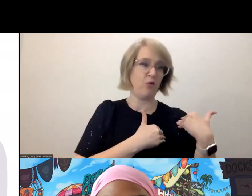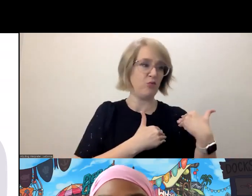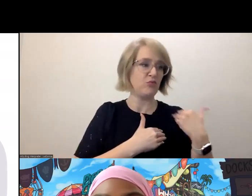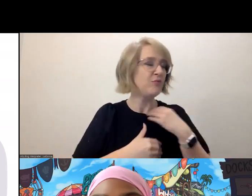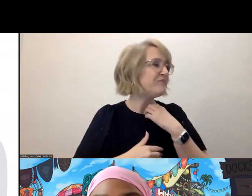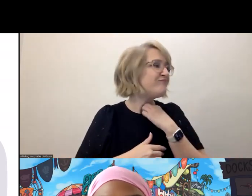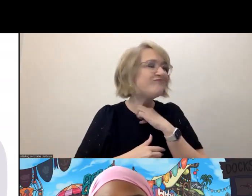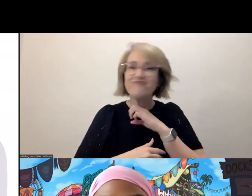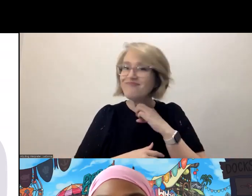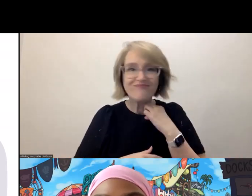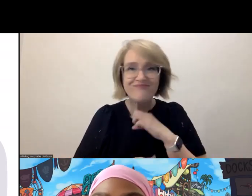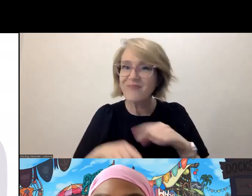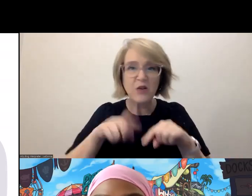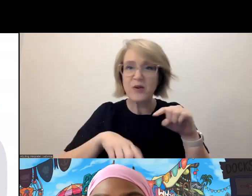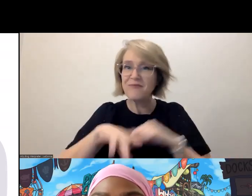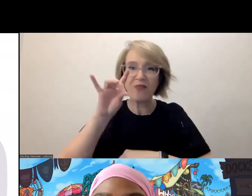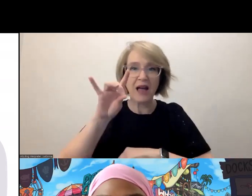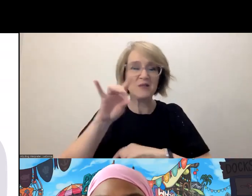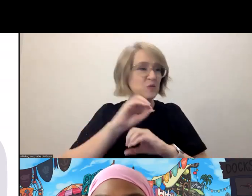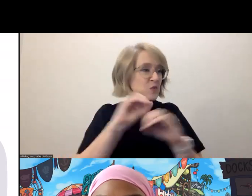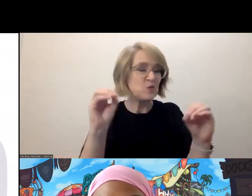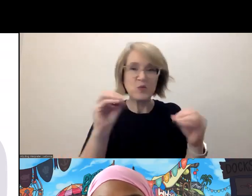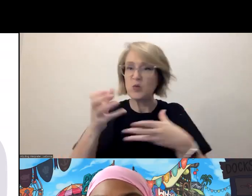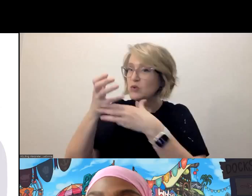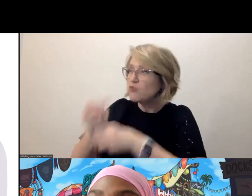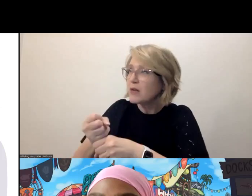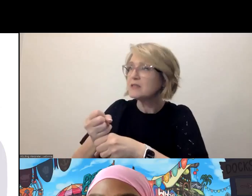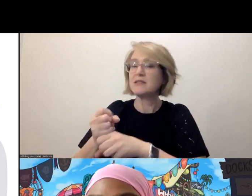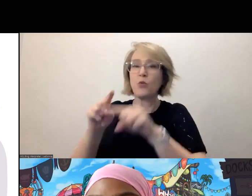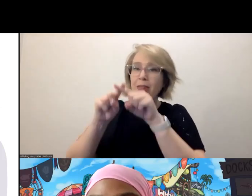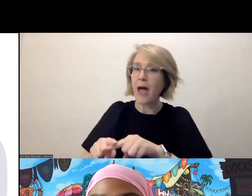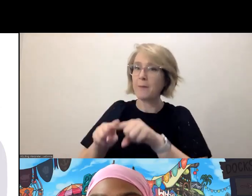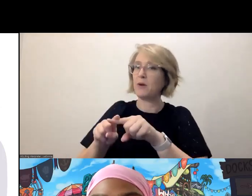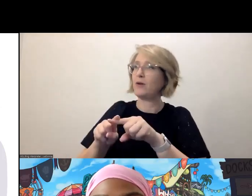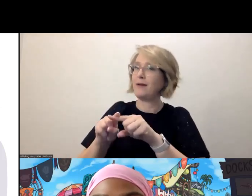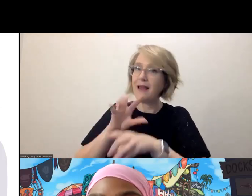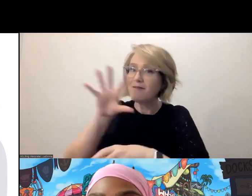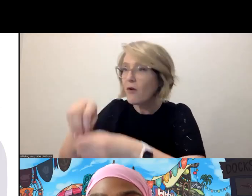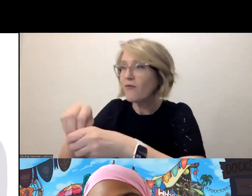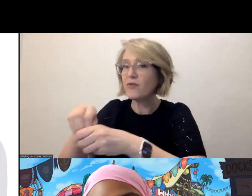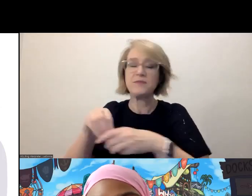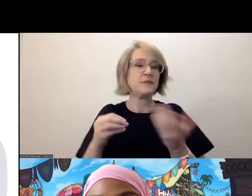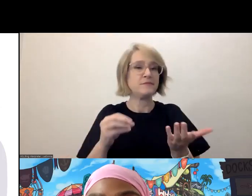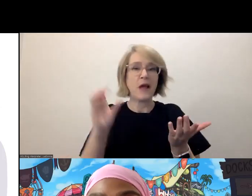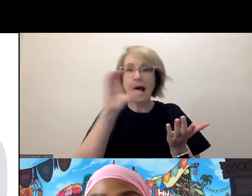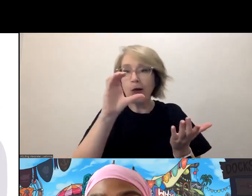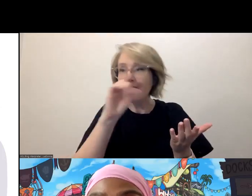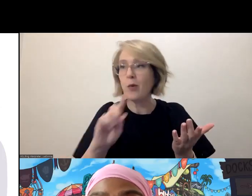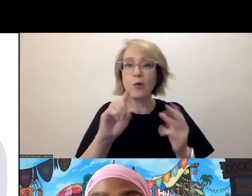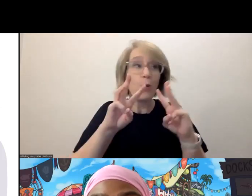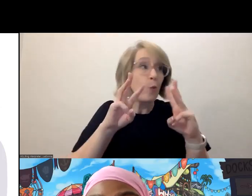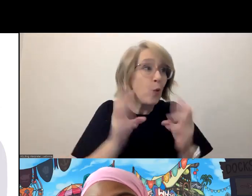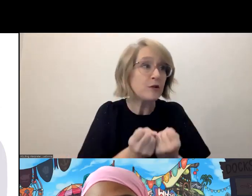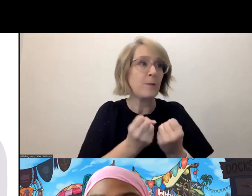was reliable, that I could trust, that was fun and engaging. And then I also searched for things like workshops. Is there something